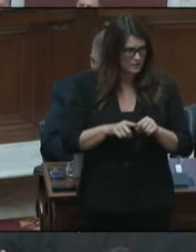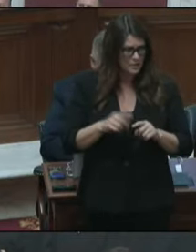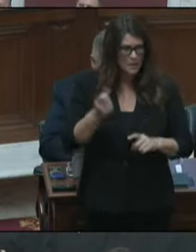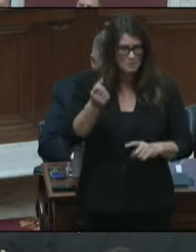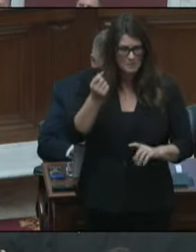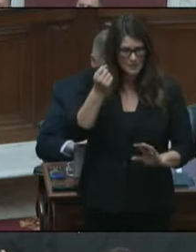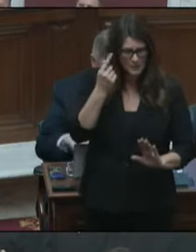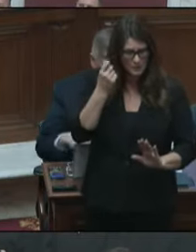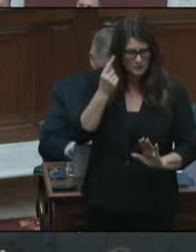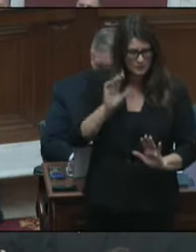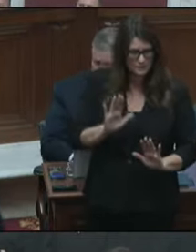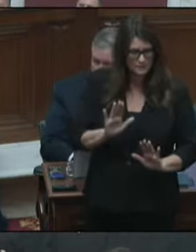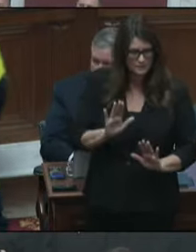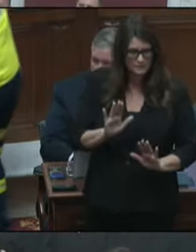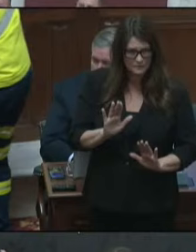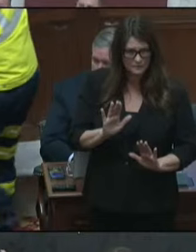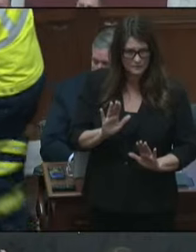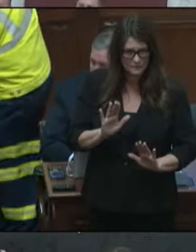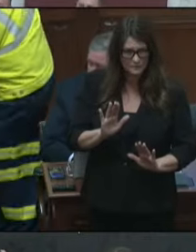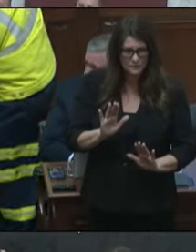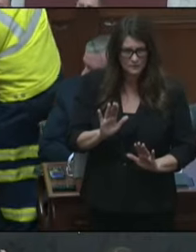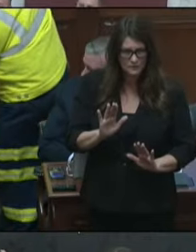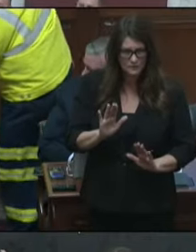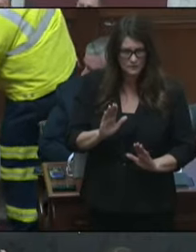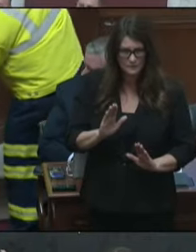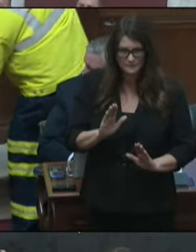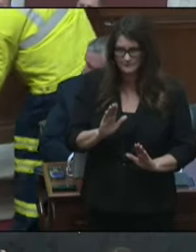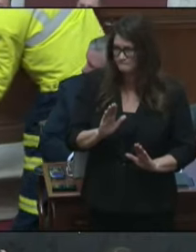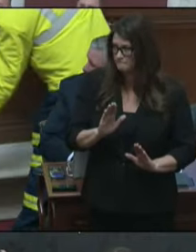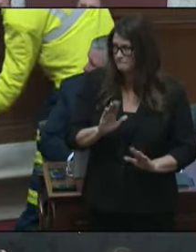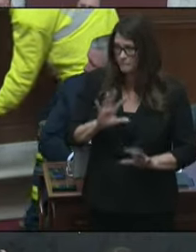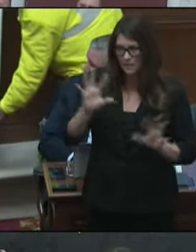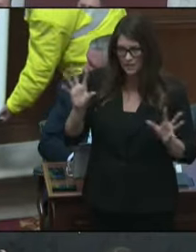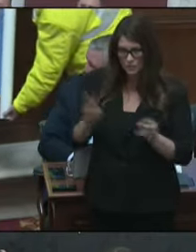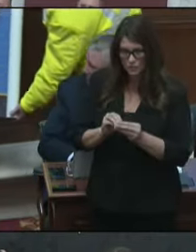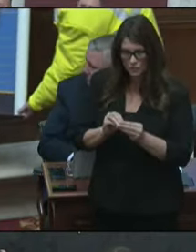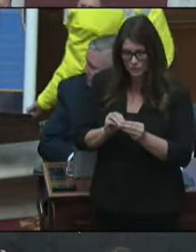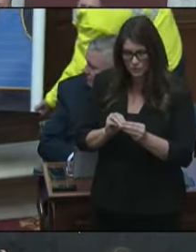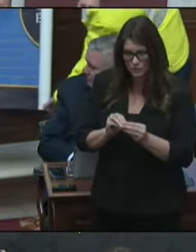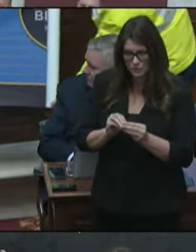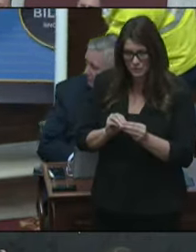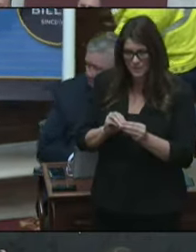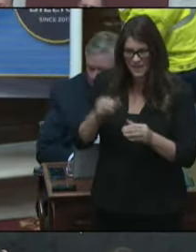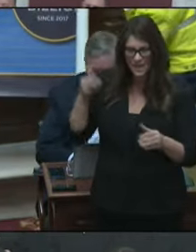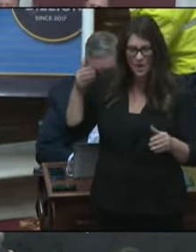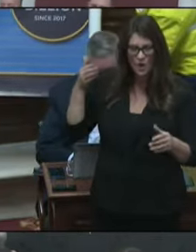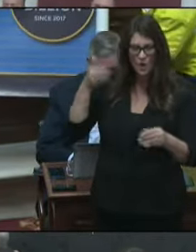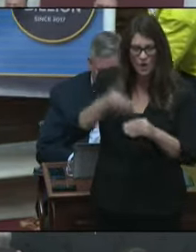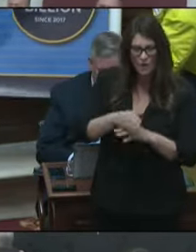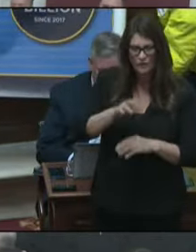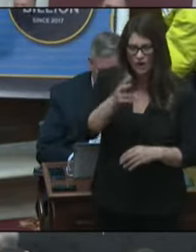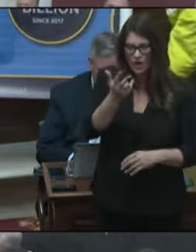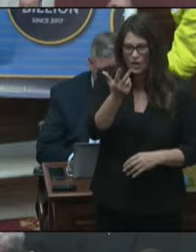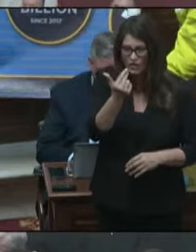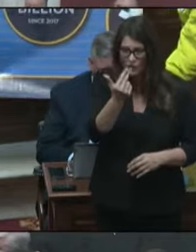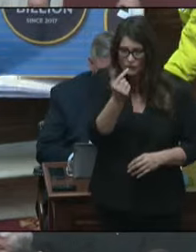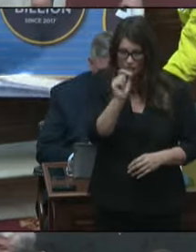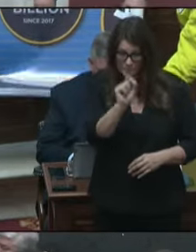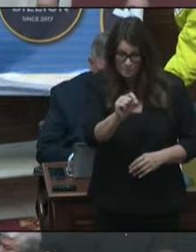this, so in total, that's over